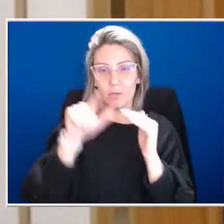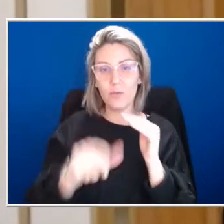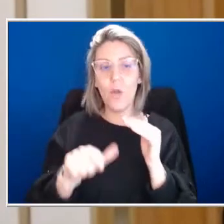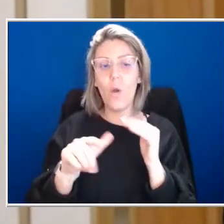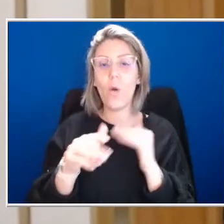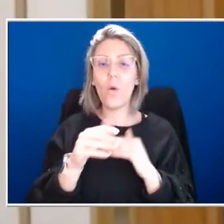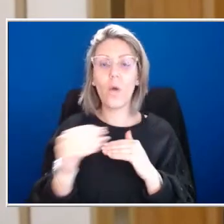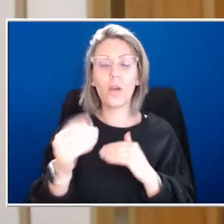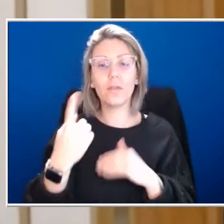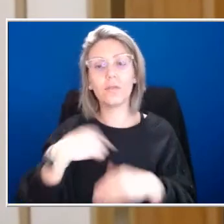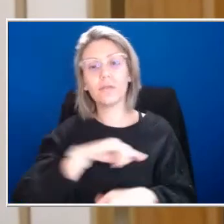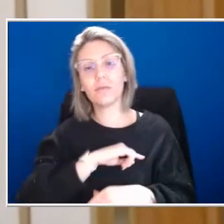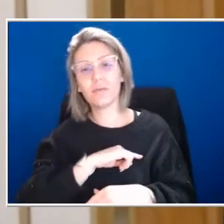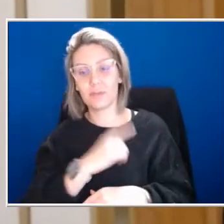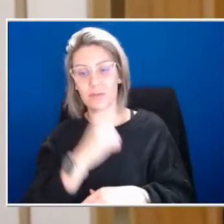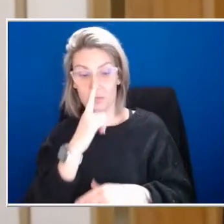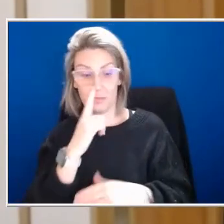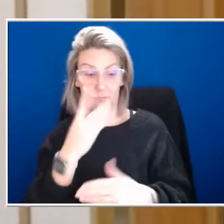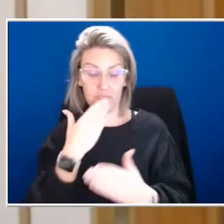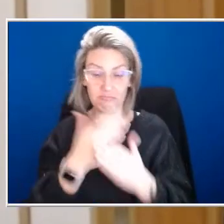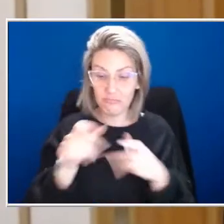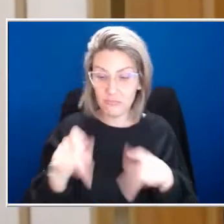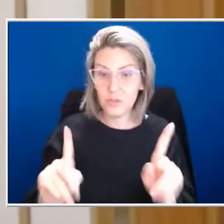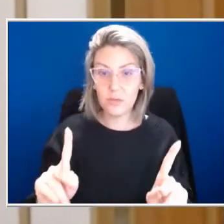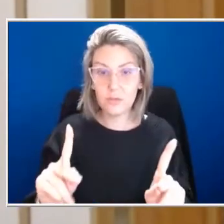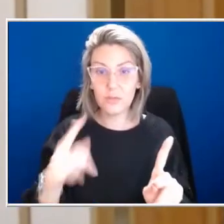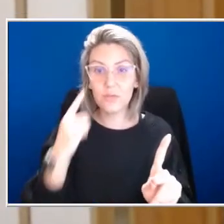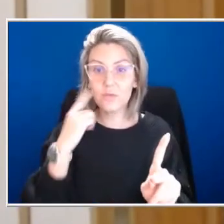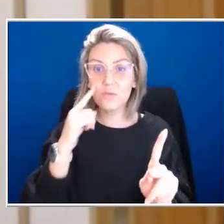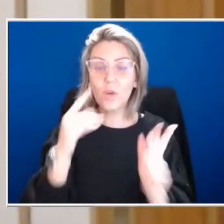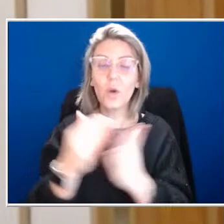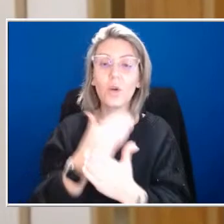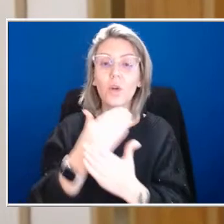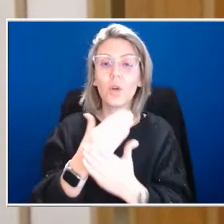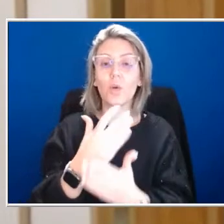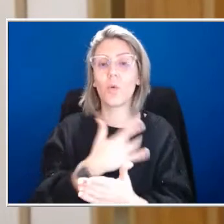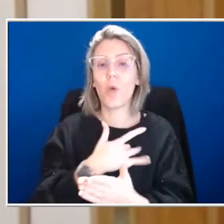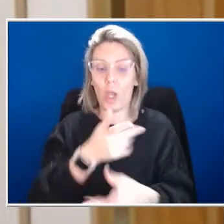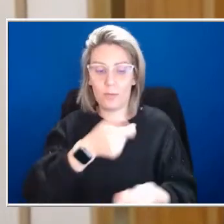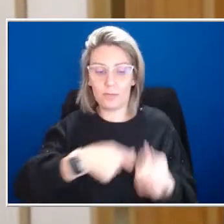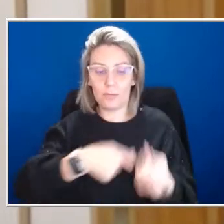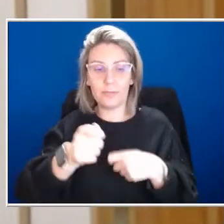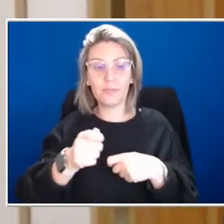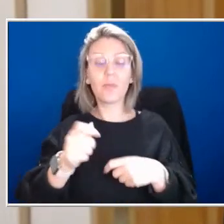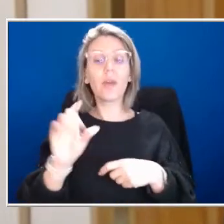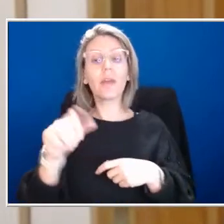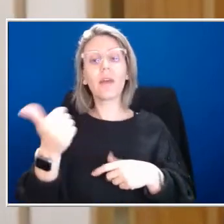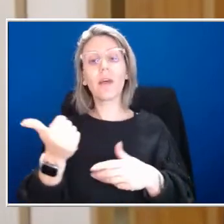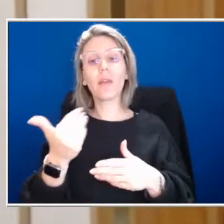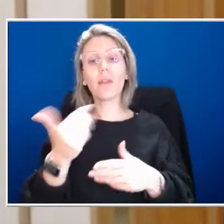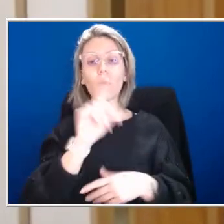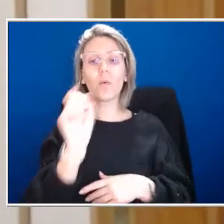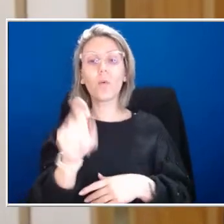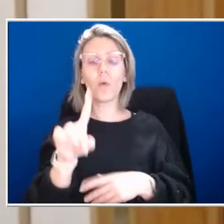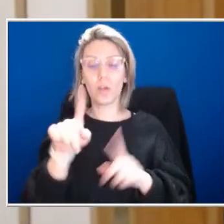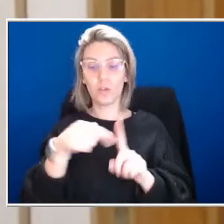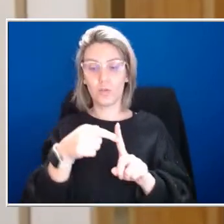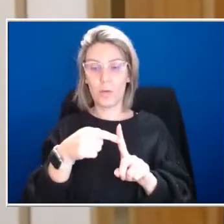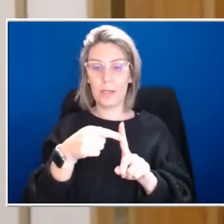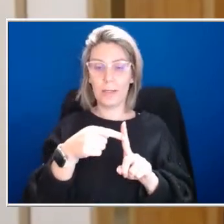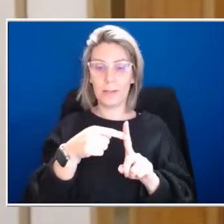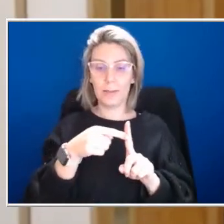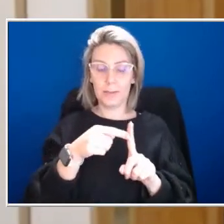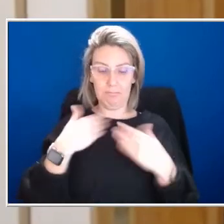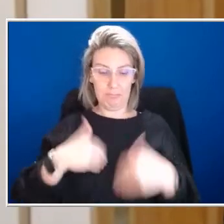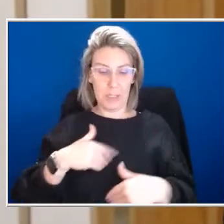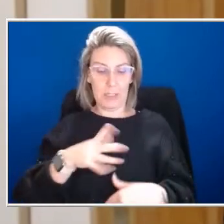thought this was an opportunity to put a new heart in. Now, other question was, once he had gotten the transplant, he's